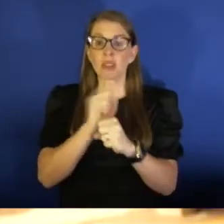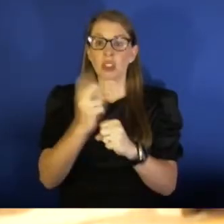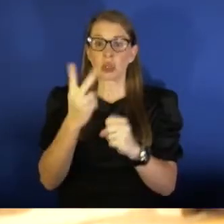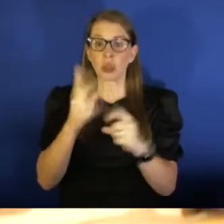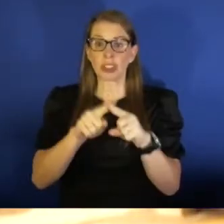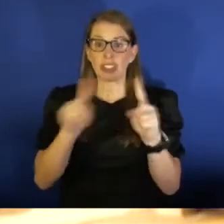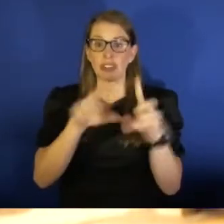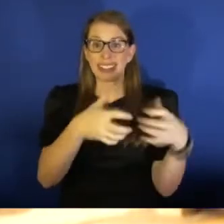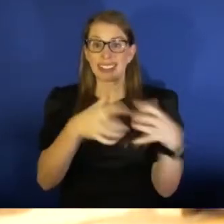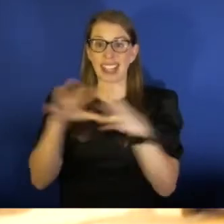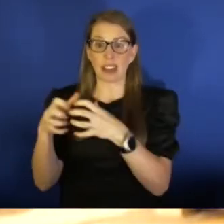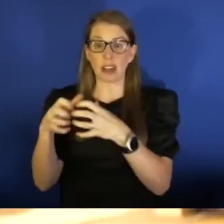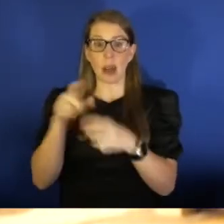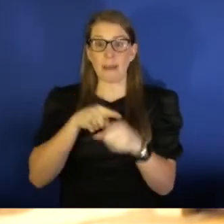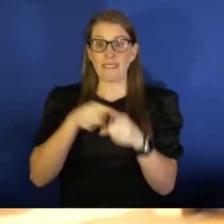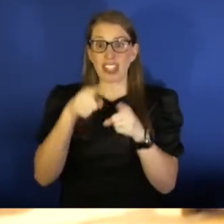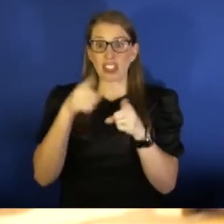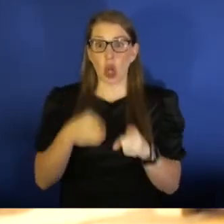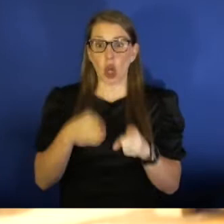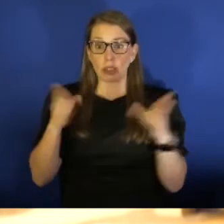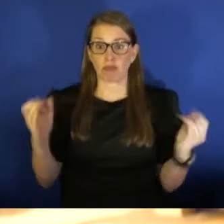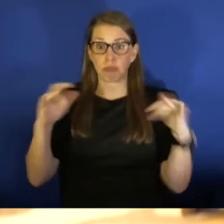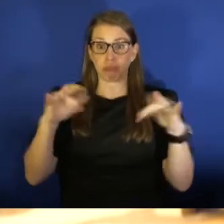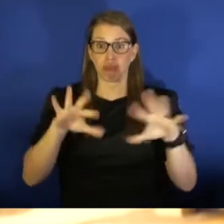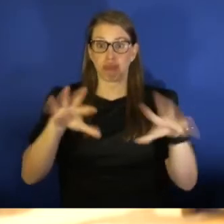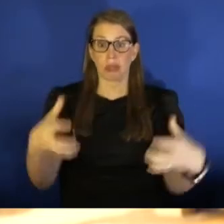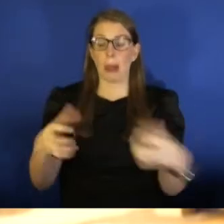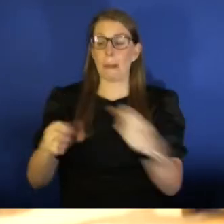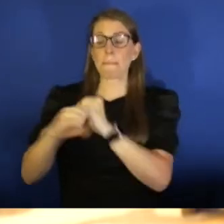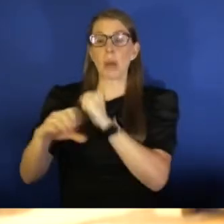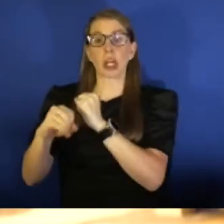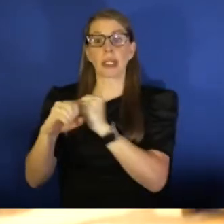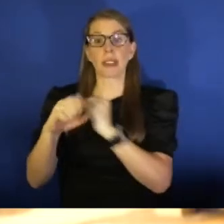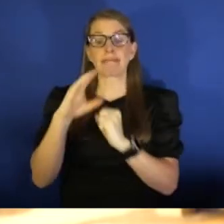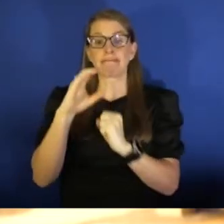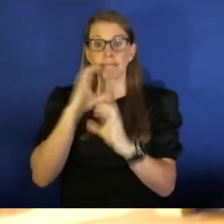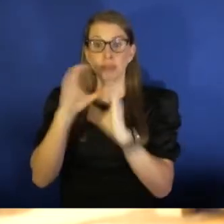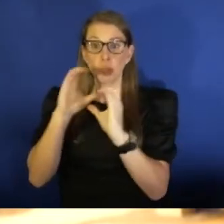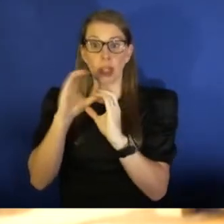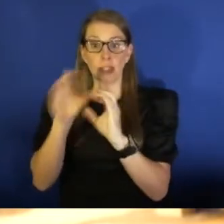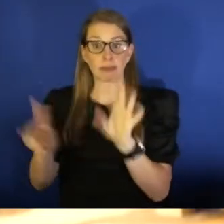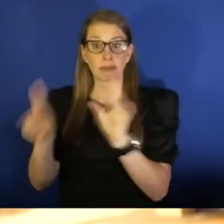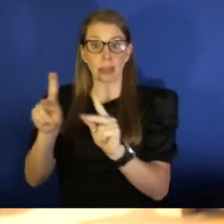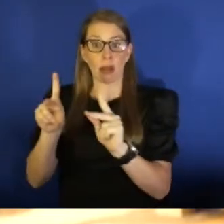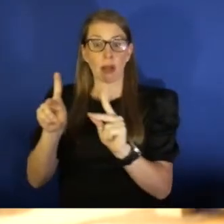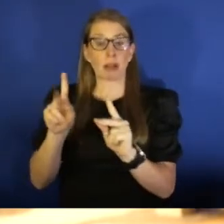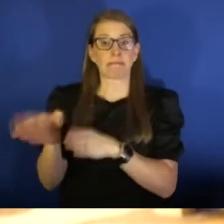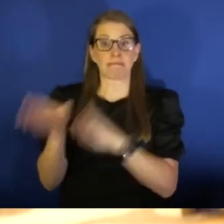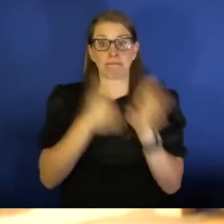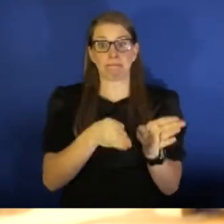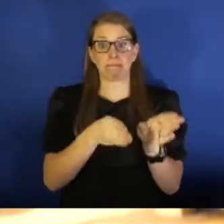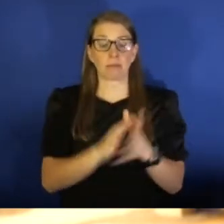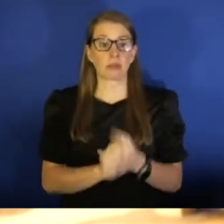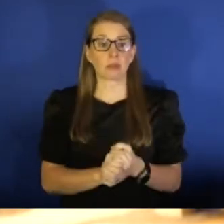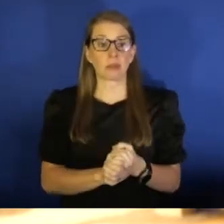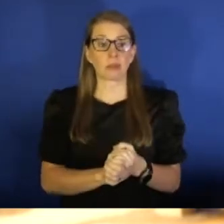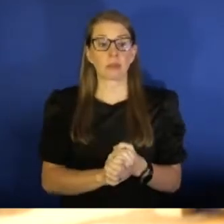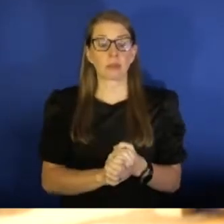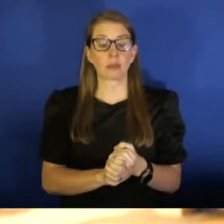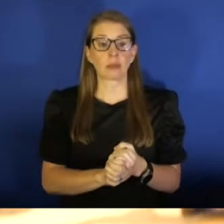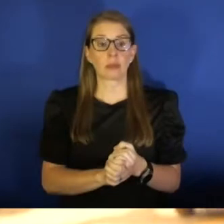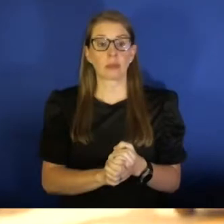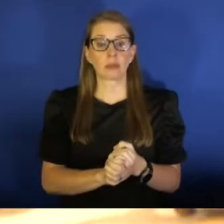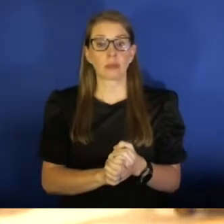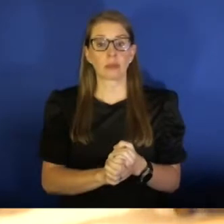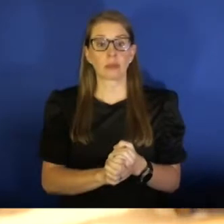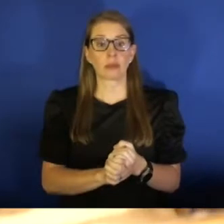coming together, one of which is the marketing and communication folks, and then the other people that are here are